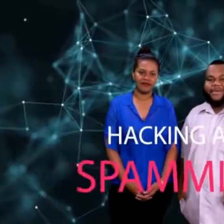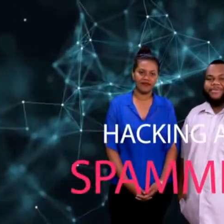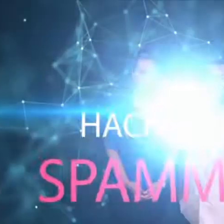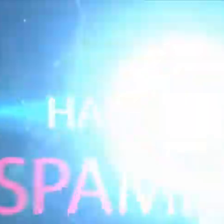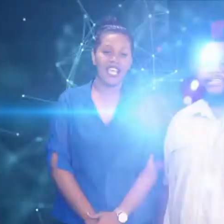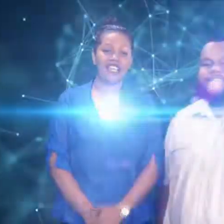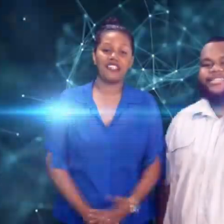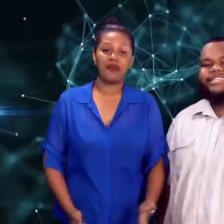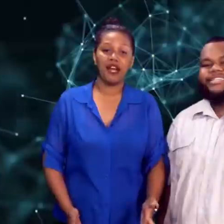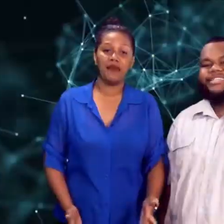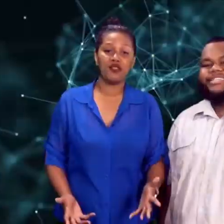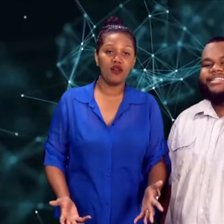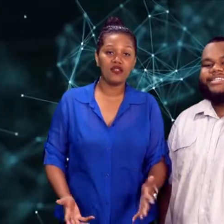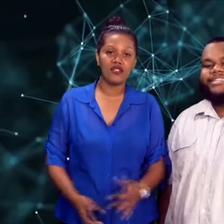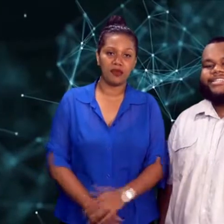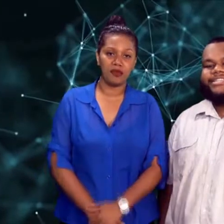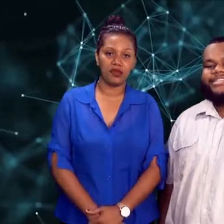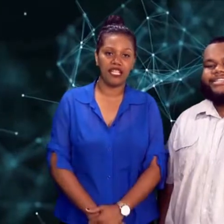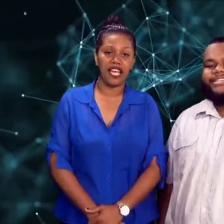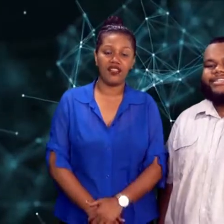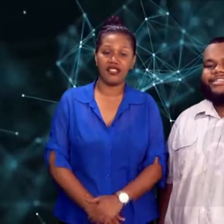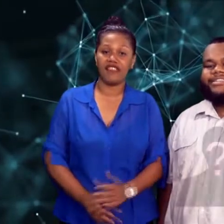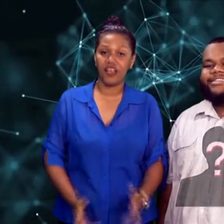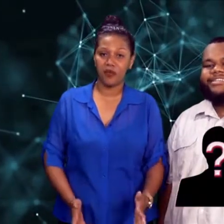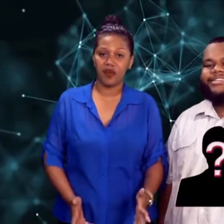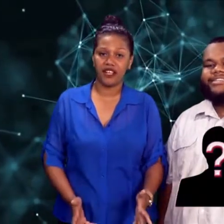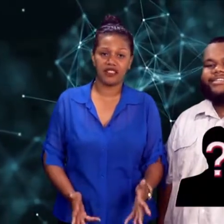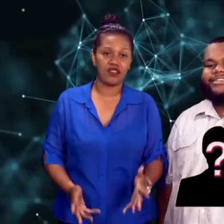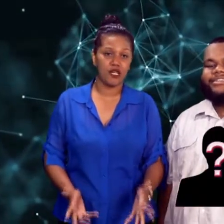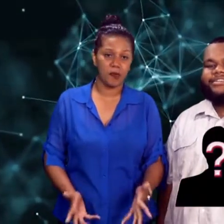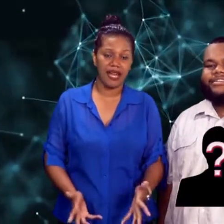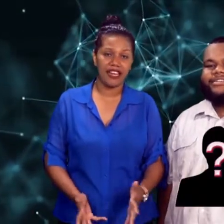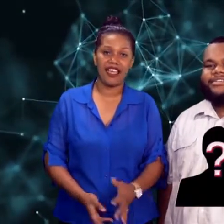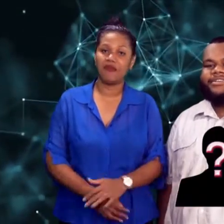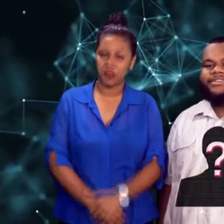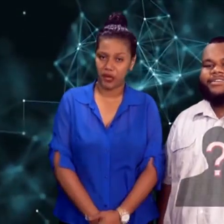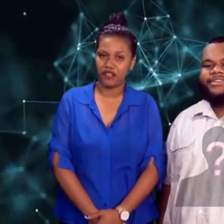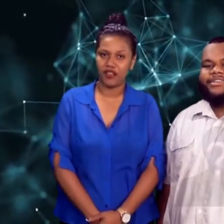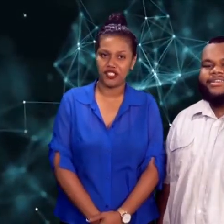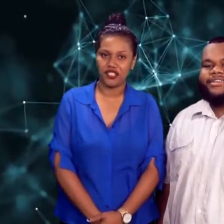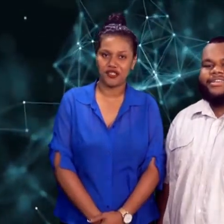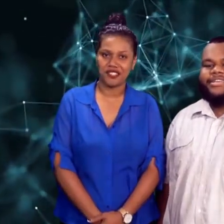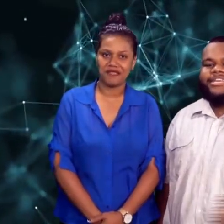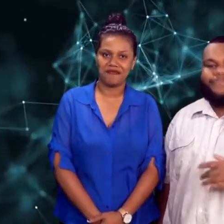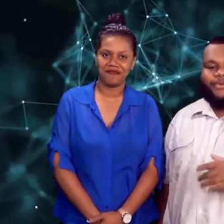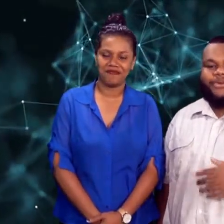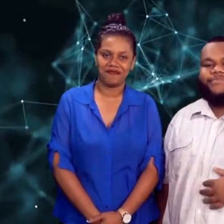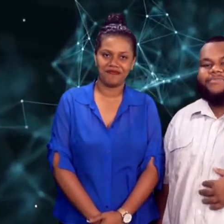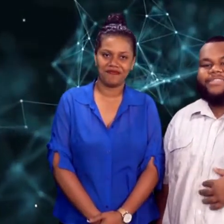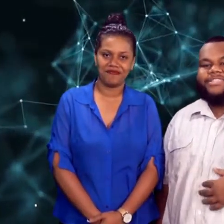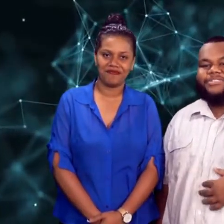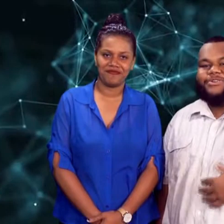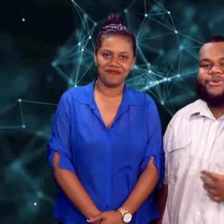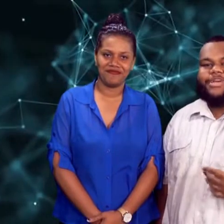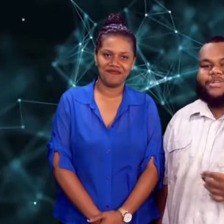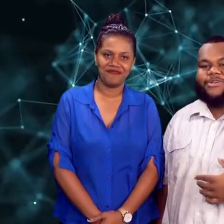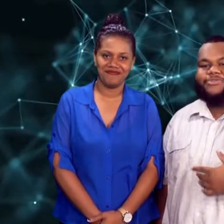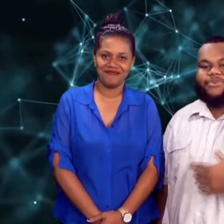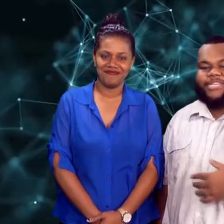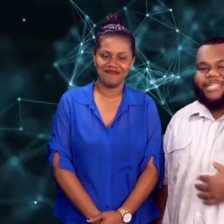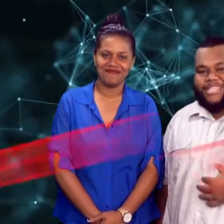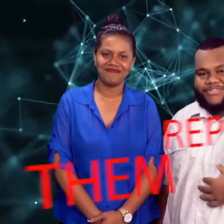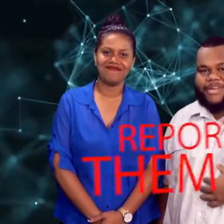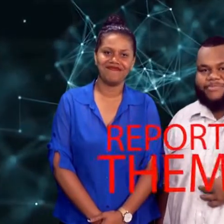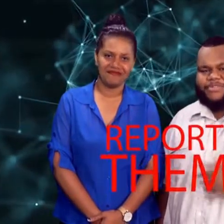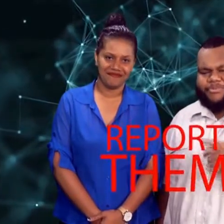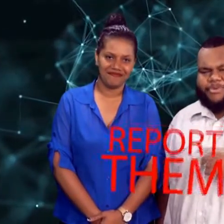and spamming. Cybercrime is also cyberbullying and using fake profiles to cause panic and spreading false news. If you're involved in this or know anyone who's